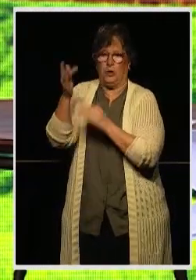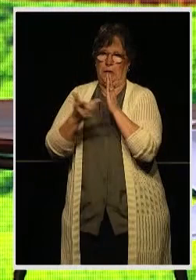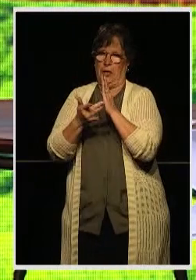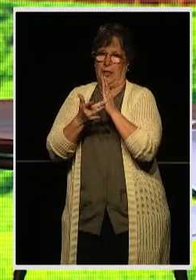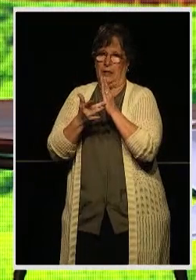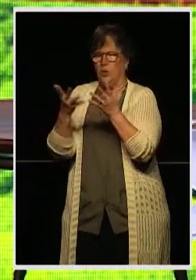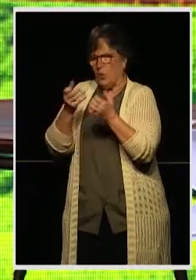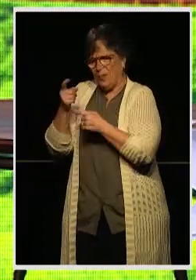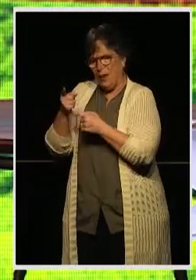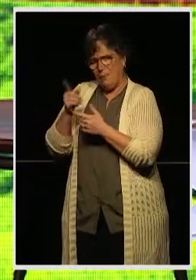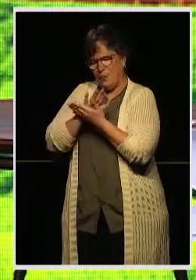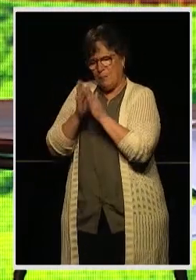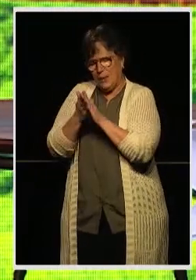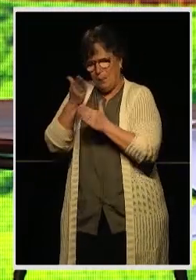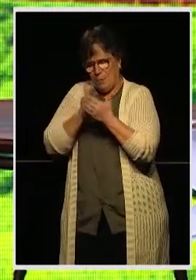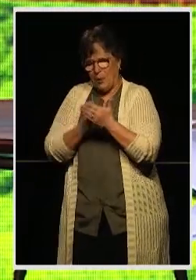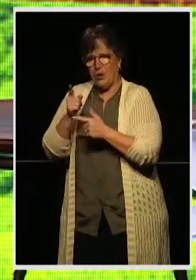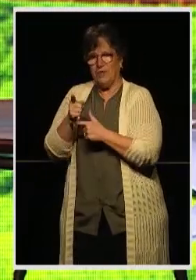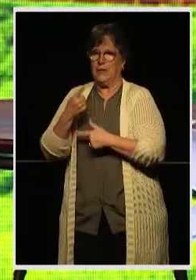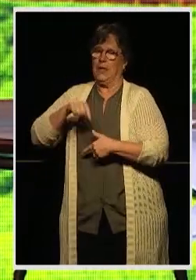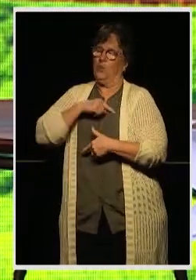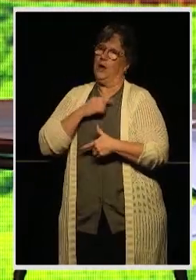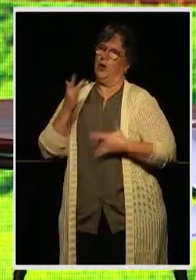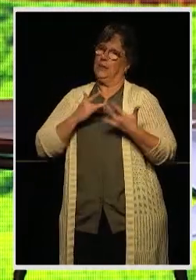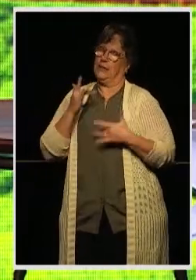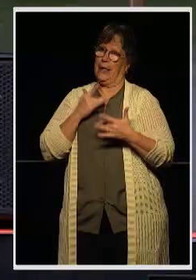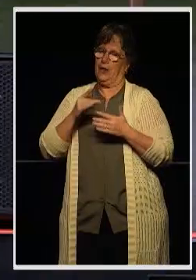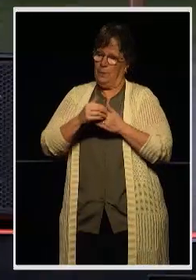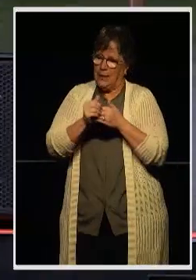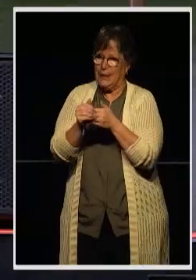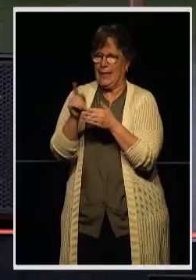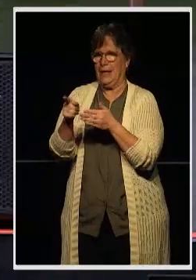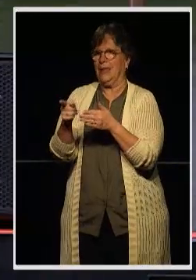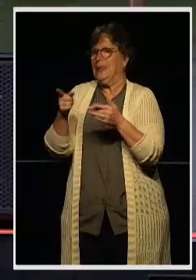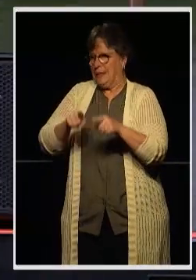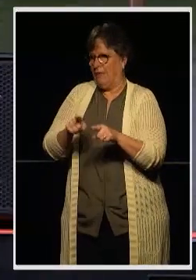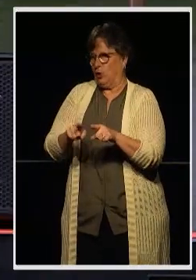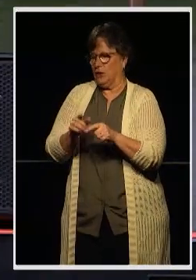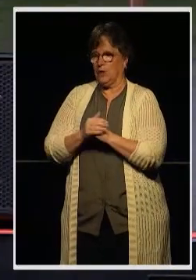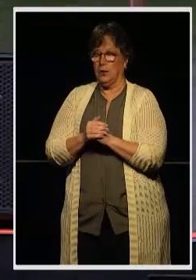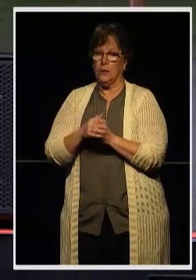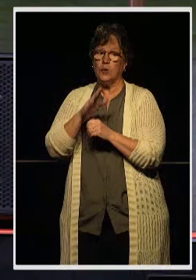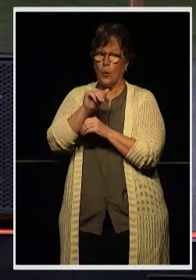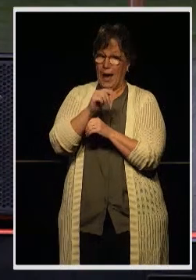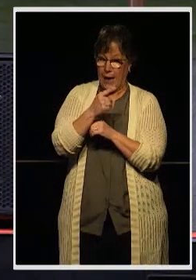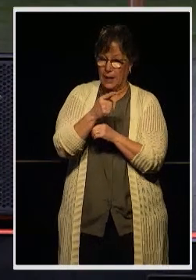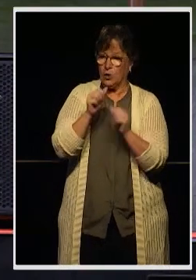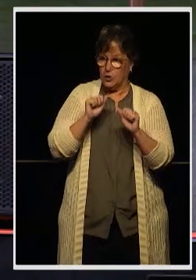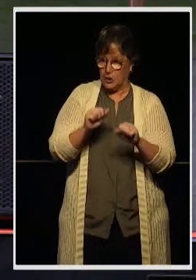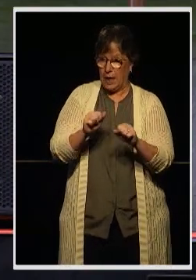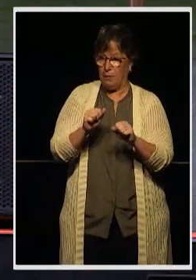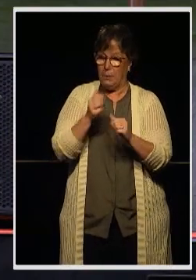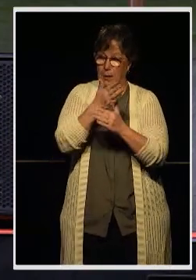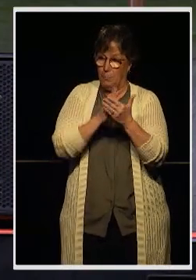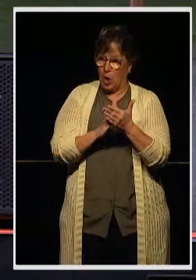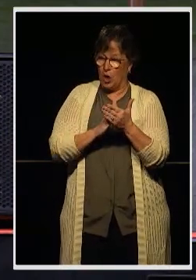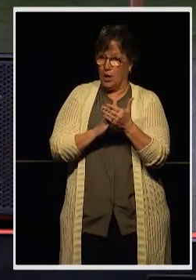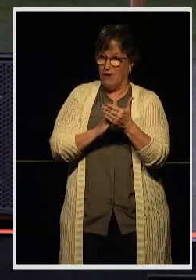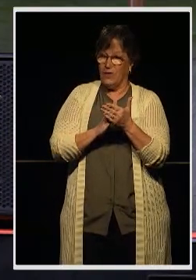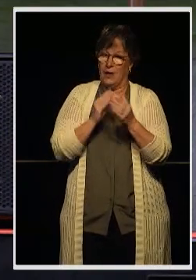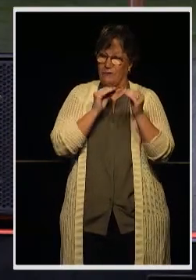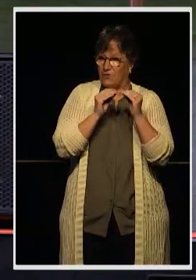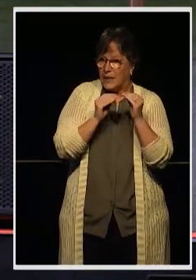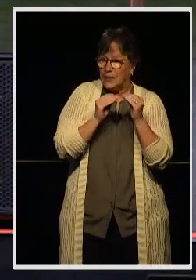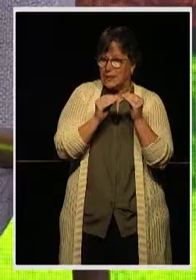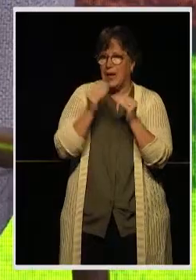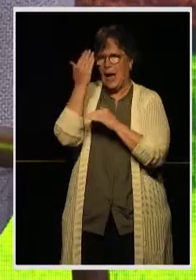climate revolution, and we're so excited at Cornell to be leading these efforts. So agriculture actually can be part of the solution. And I know Britt